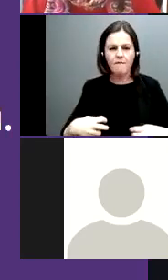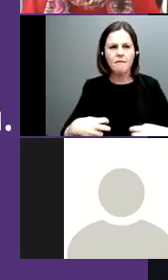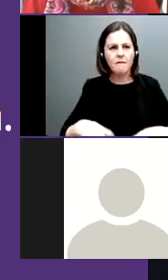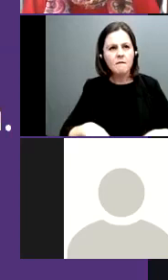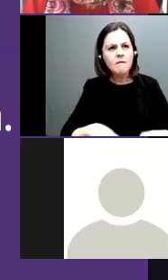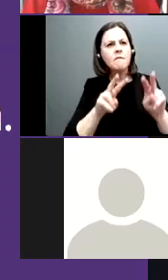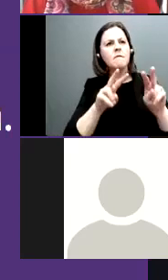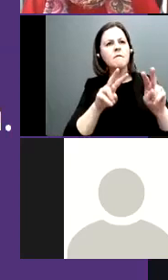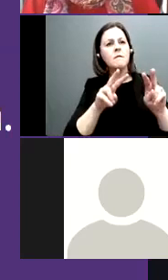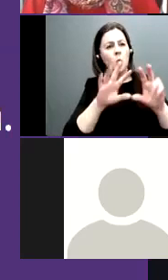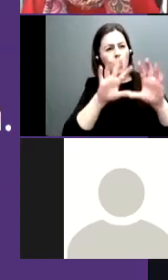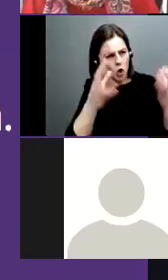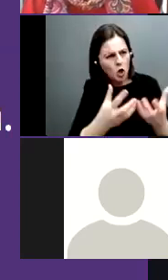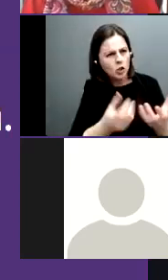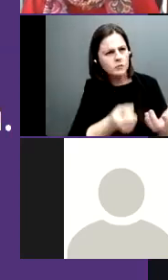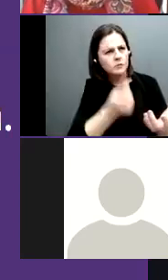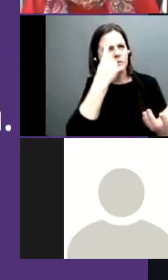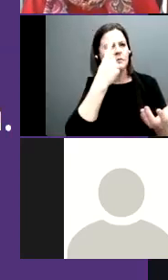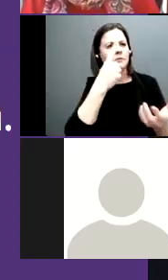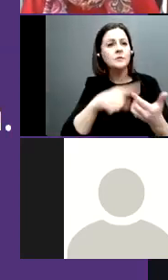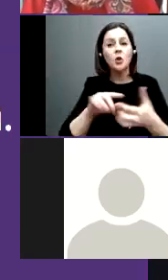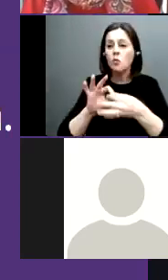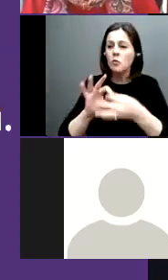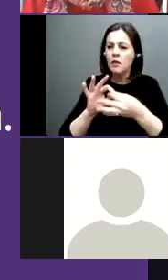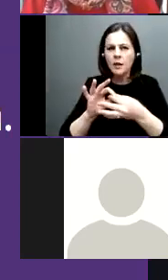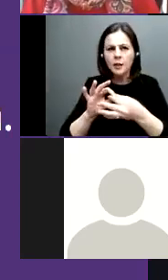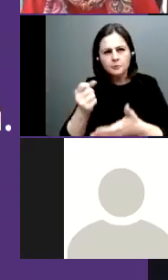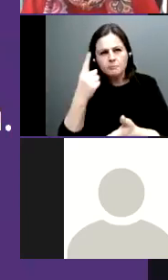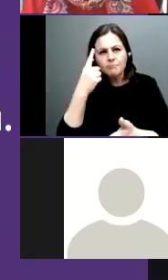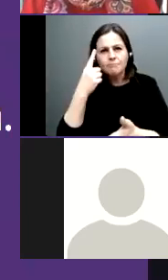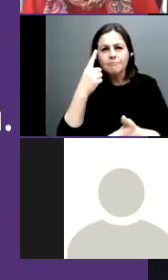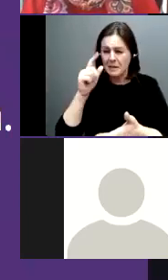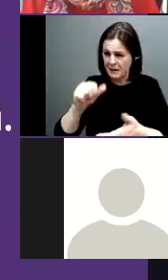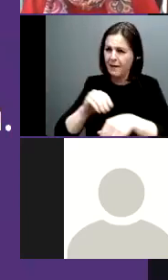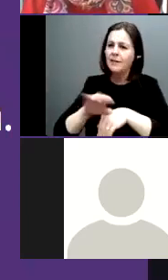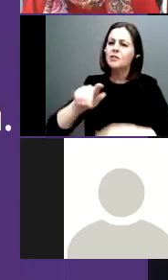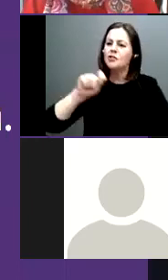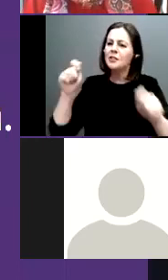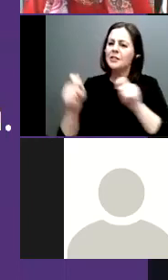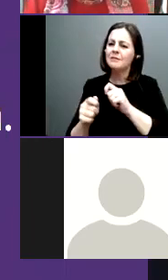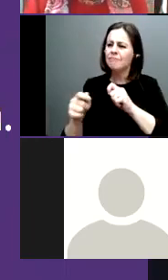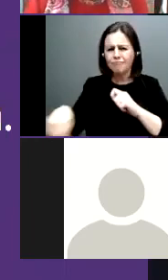relationships. It can change everything. And I think that they deserve that.